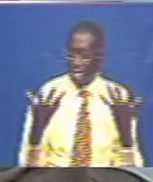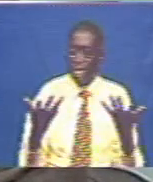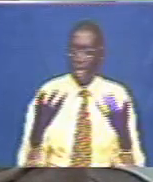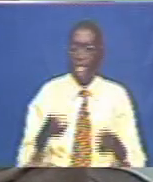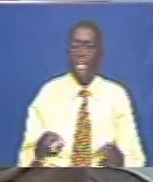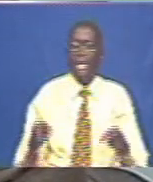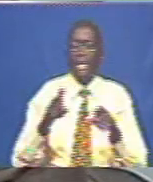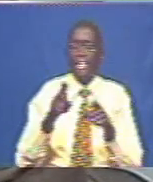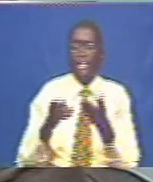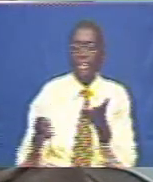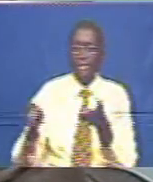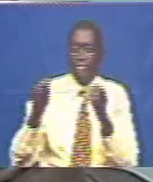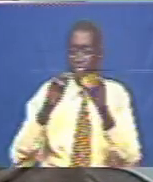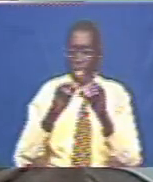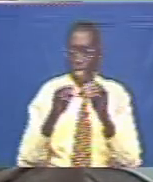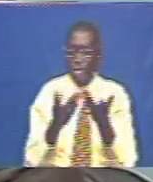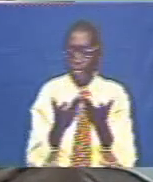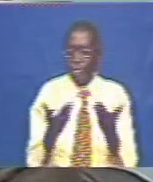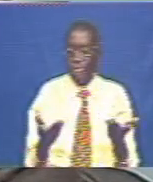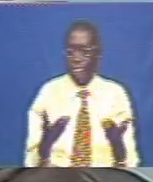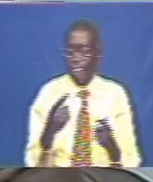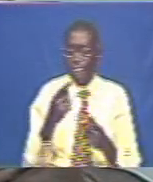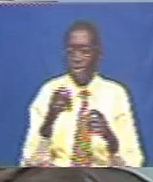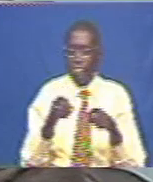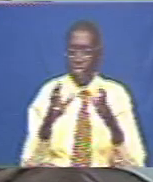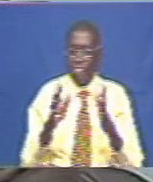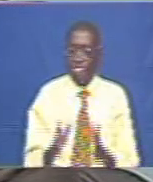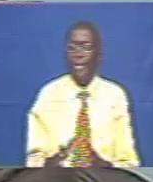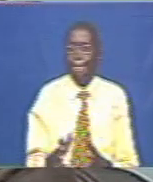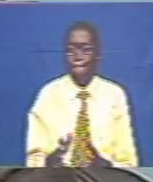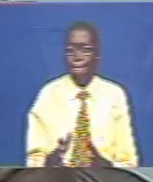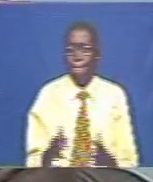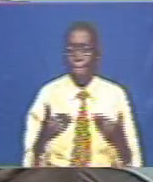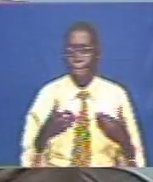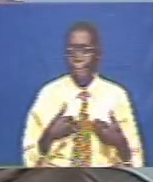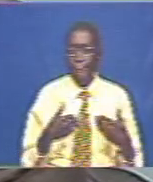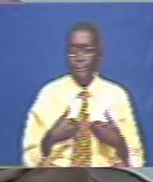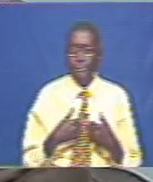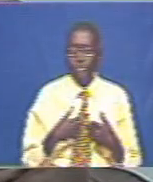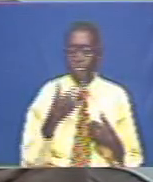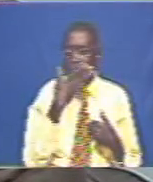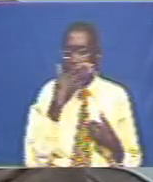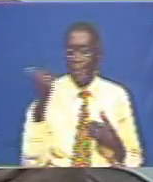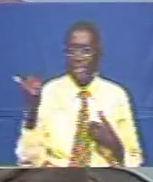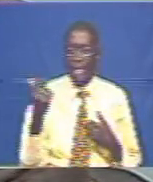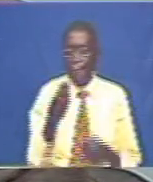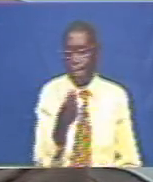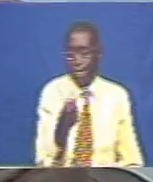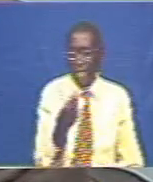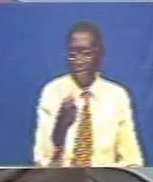value into their produce so that the farmer can be able to have a better income. Yeah,